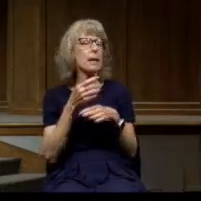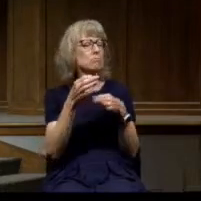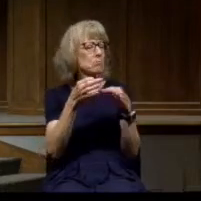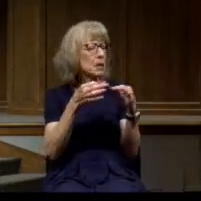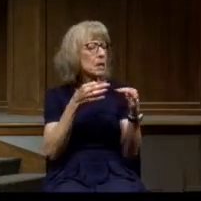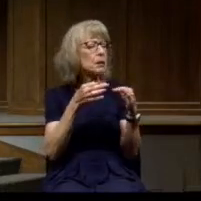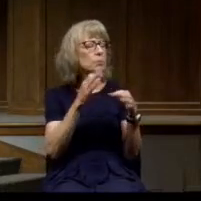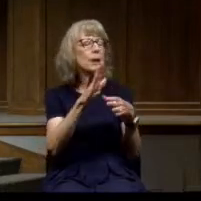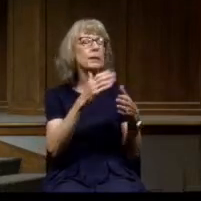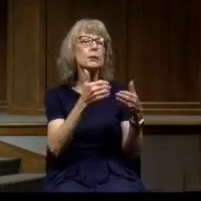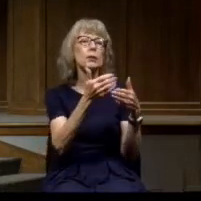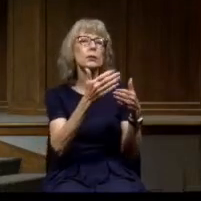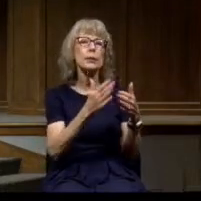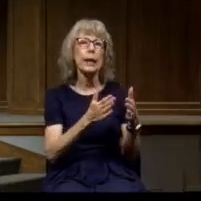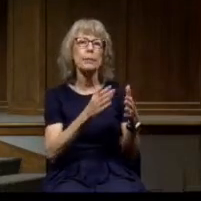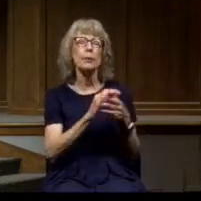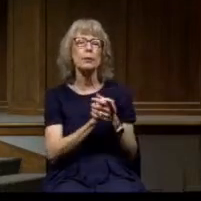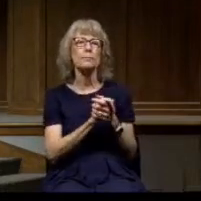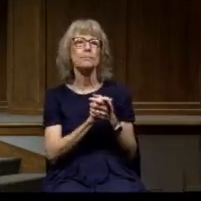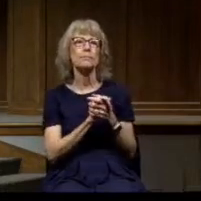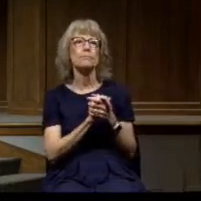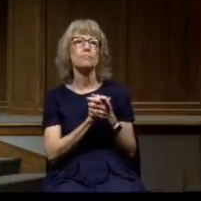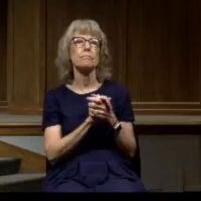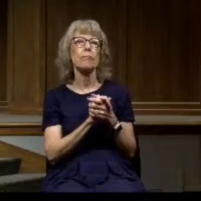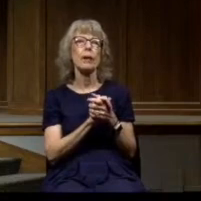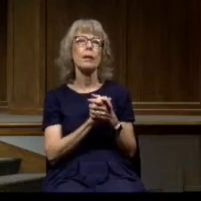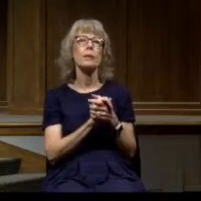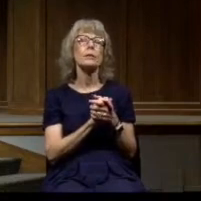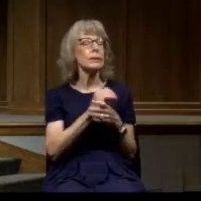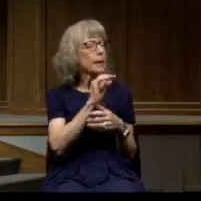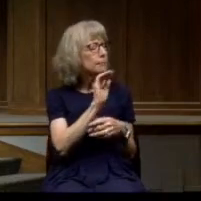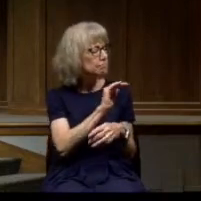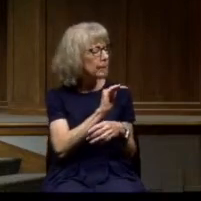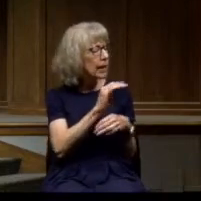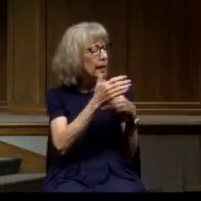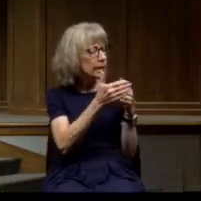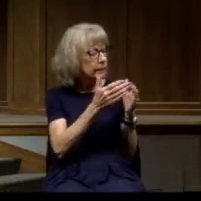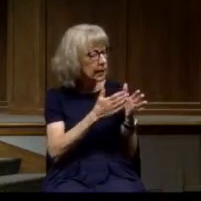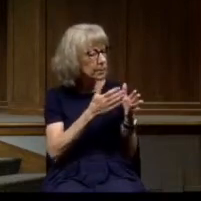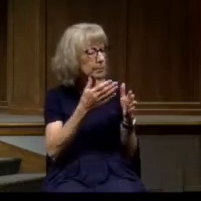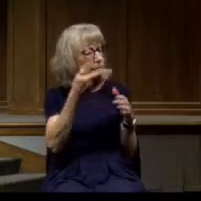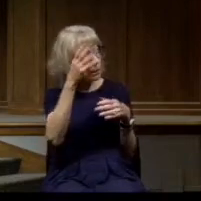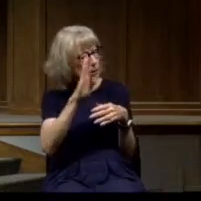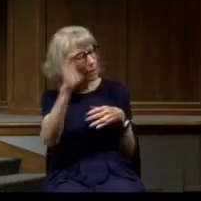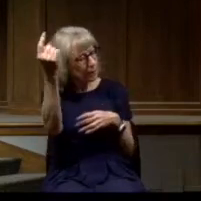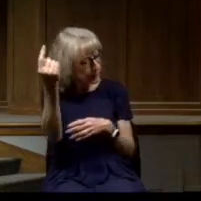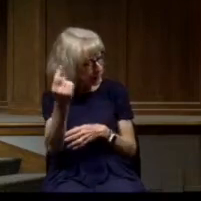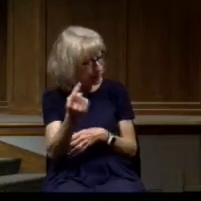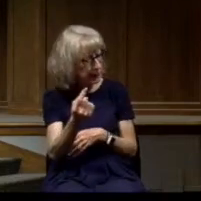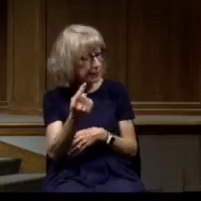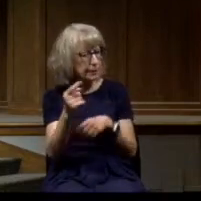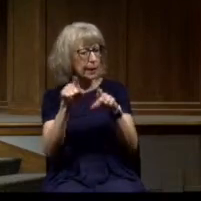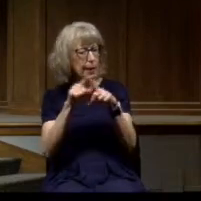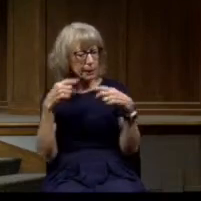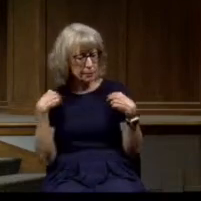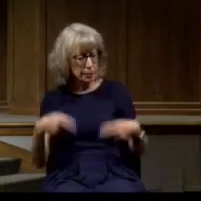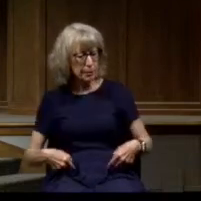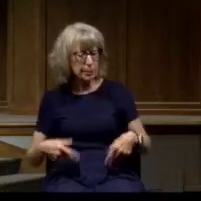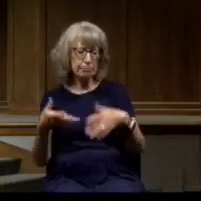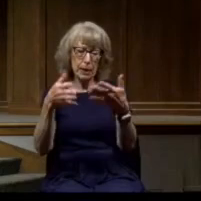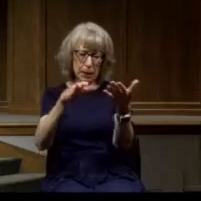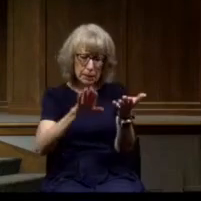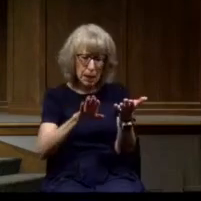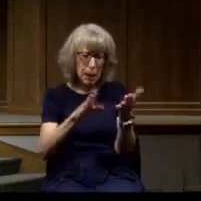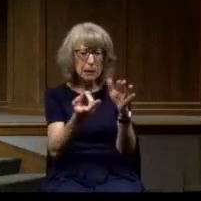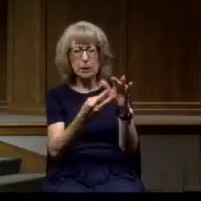neighbor, if you can just walk up to your neighbor and explain to them how God came in human form and died for the sins of the world and God raised